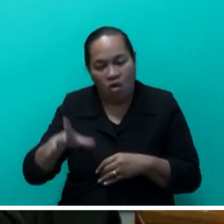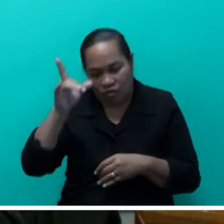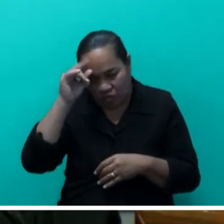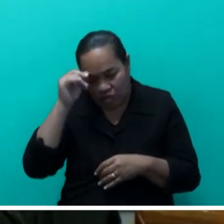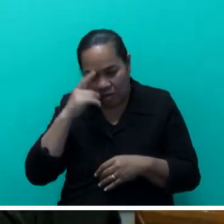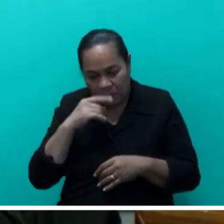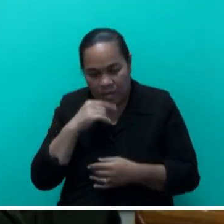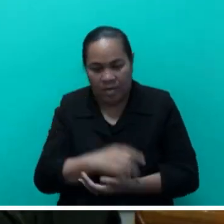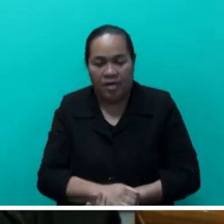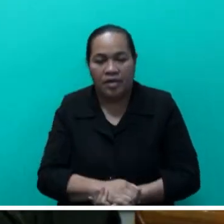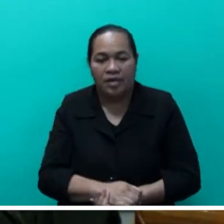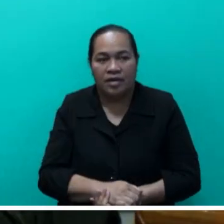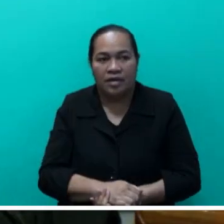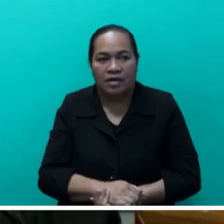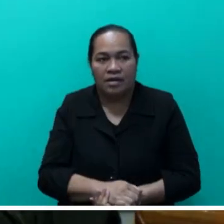Mr. Speaker, sir,